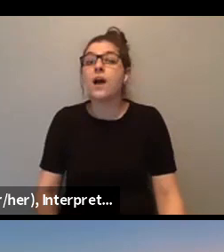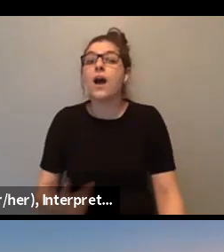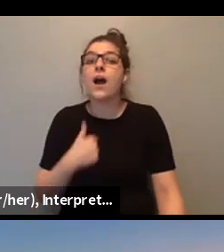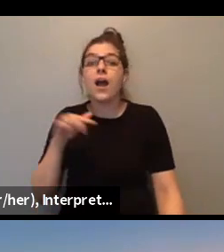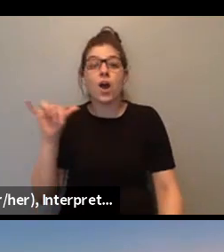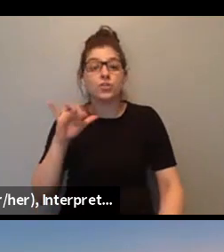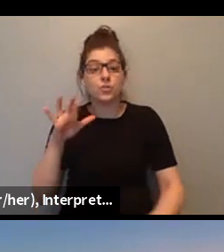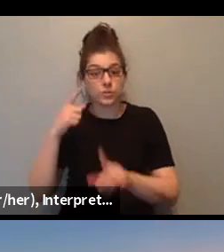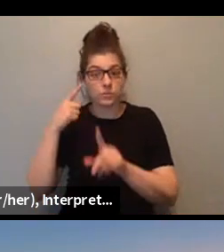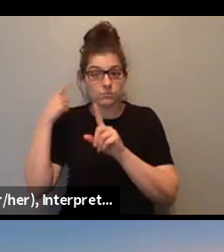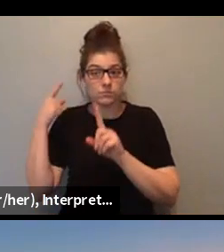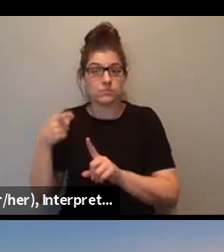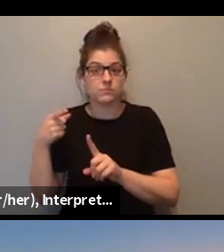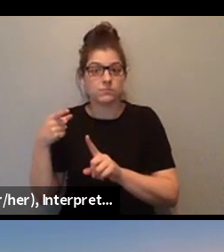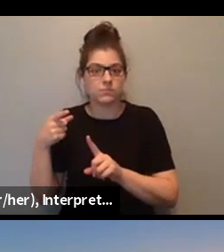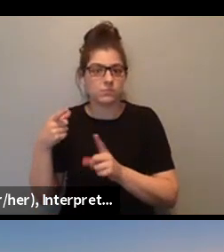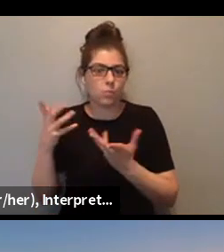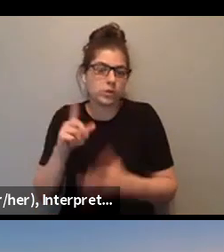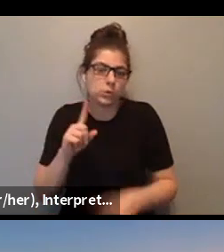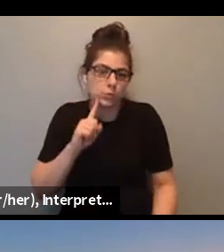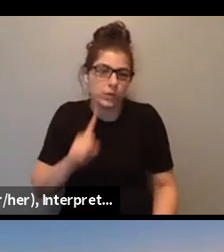point out what is really,